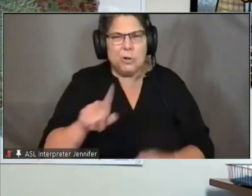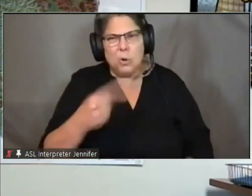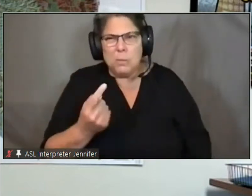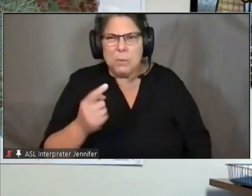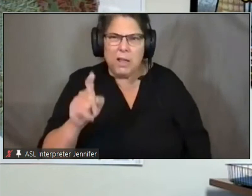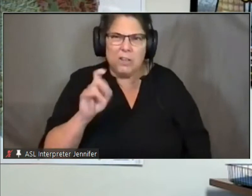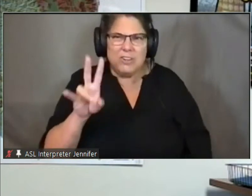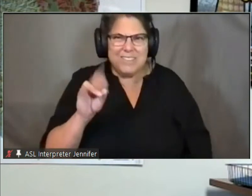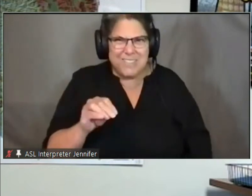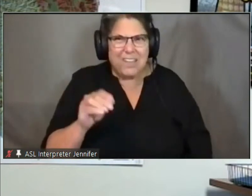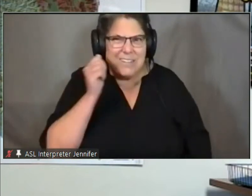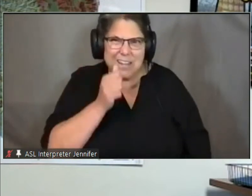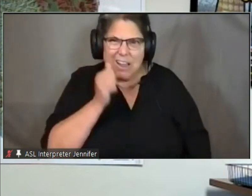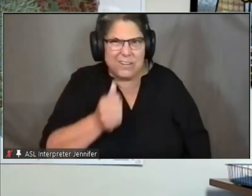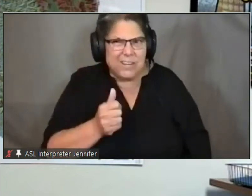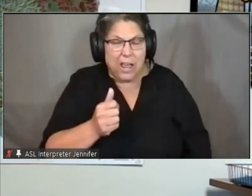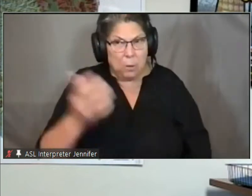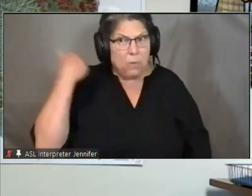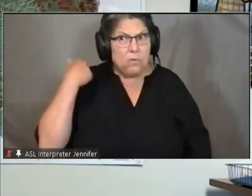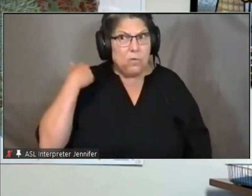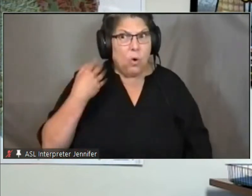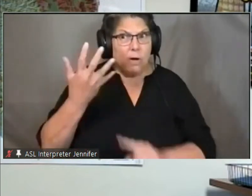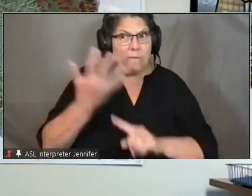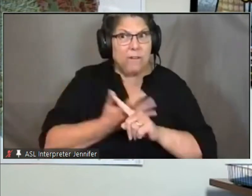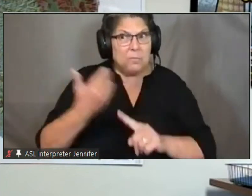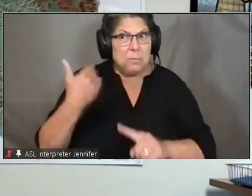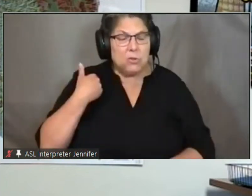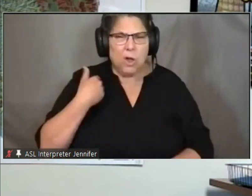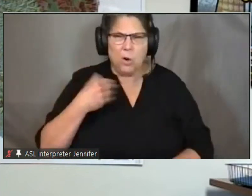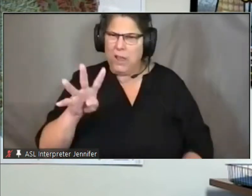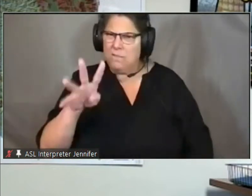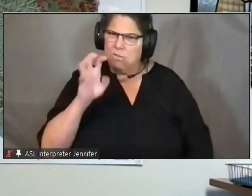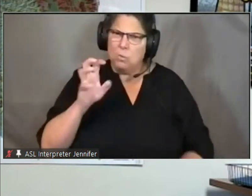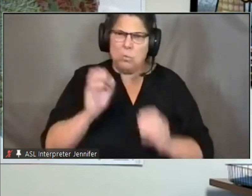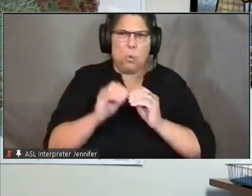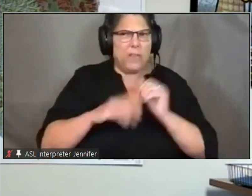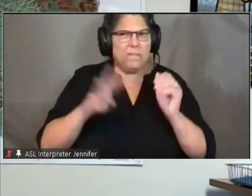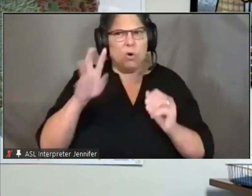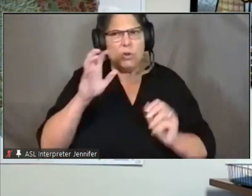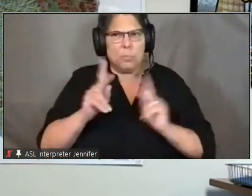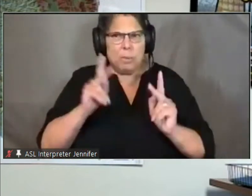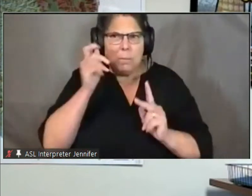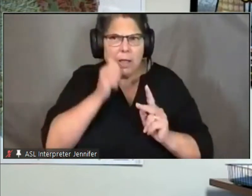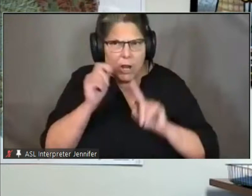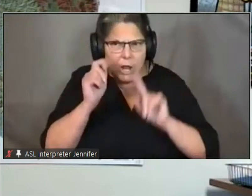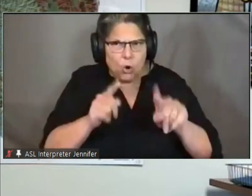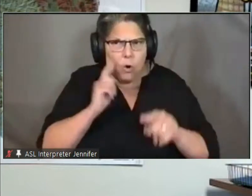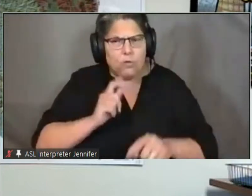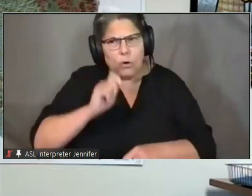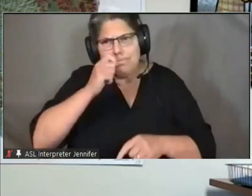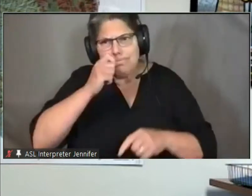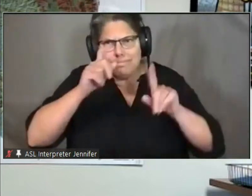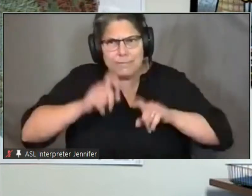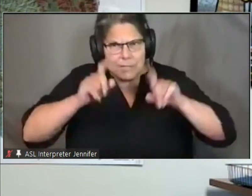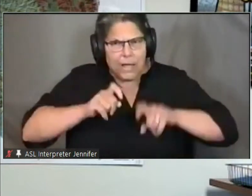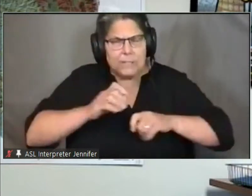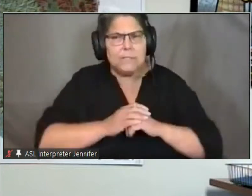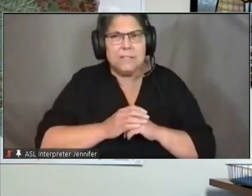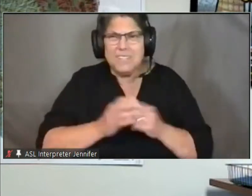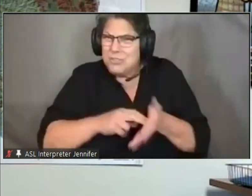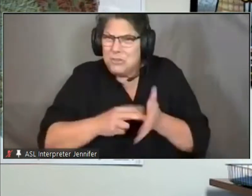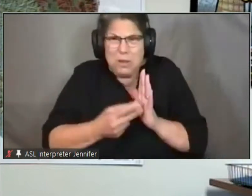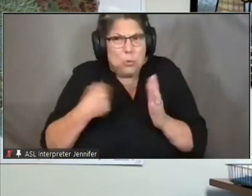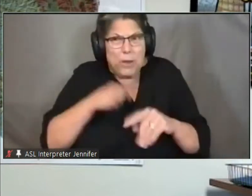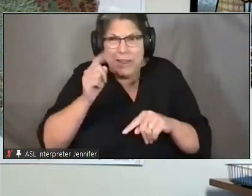over 400 a day 5 months ago. This limits our ability to estimate case rates accurately